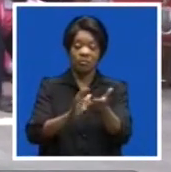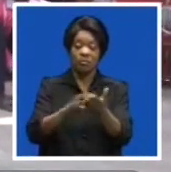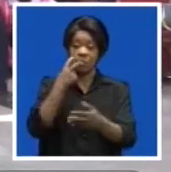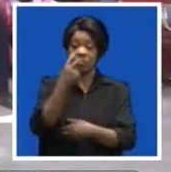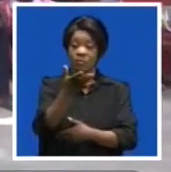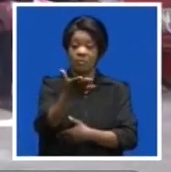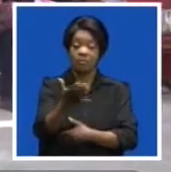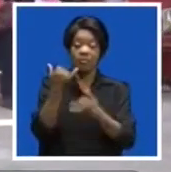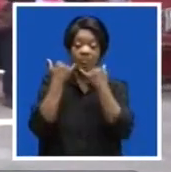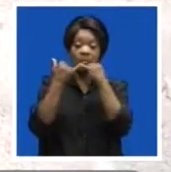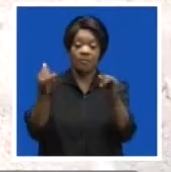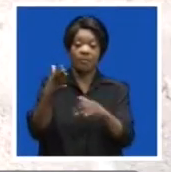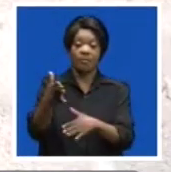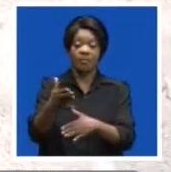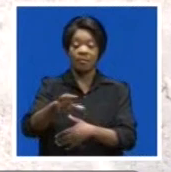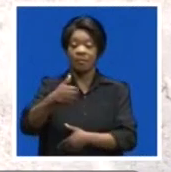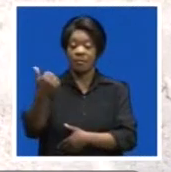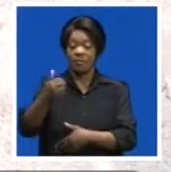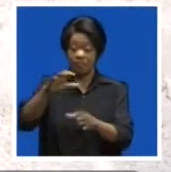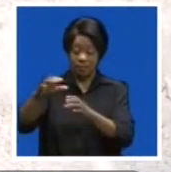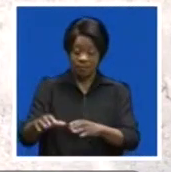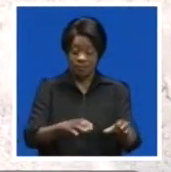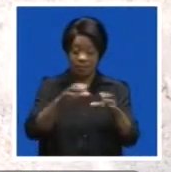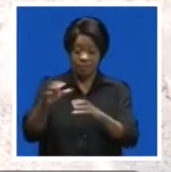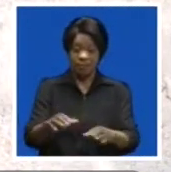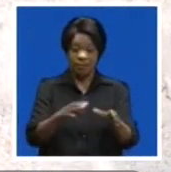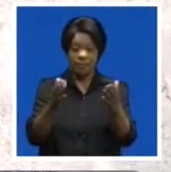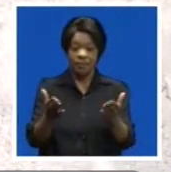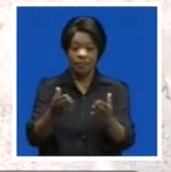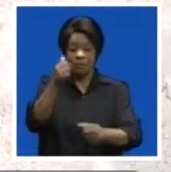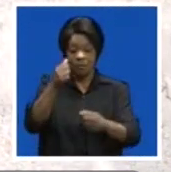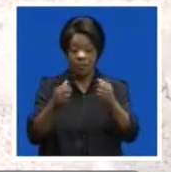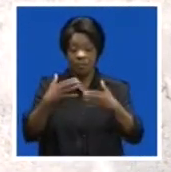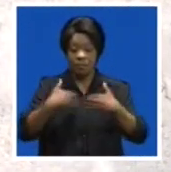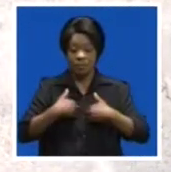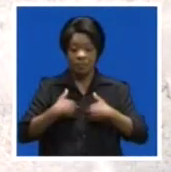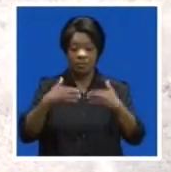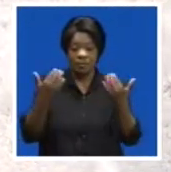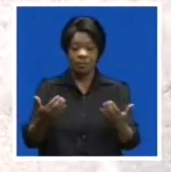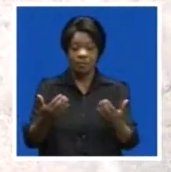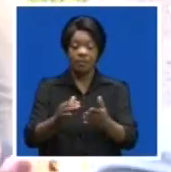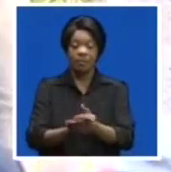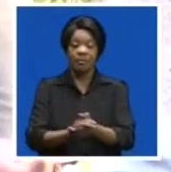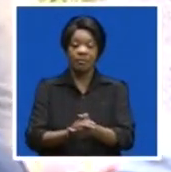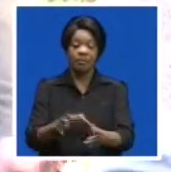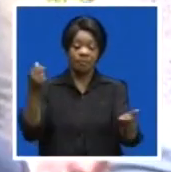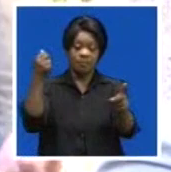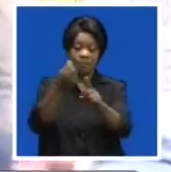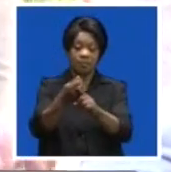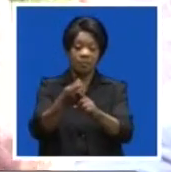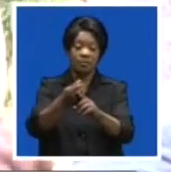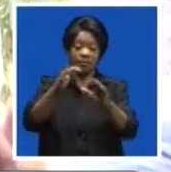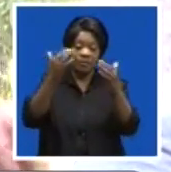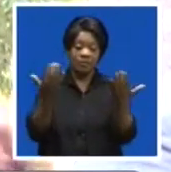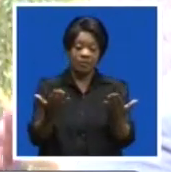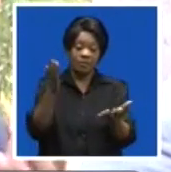And I'm told there are a number of other activities that you are bringing to this place. And all that is aimed at alleviating the sufferings of the people. Choma Central